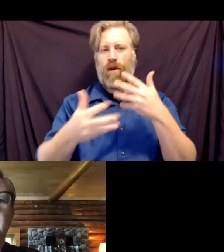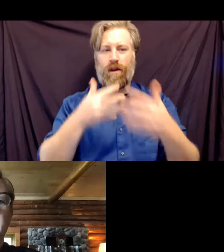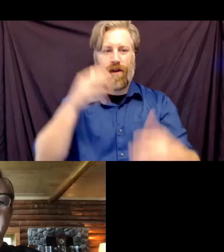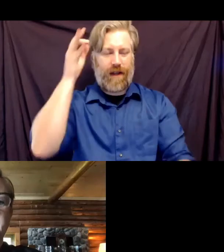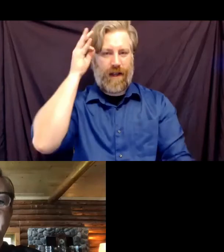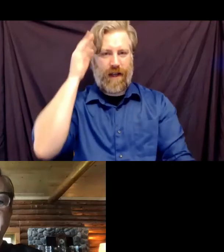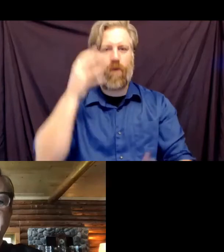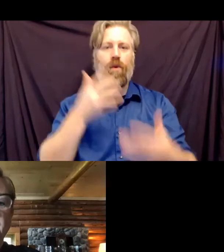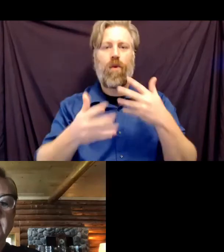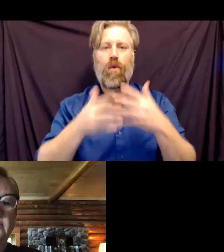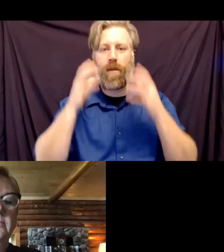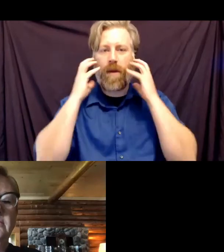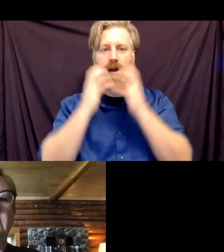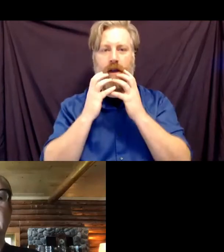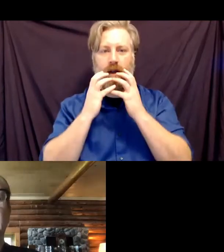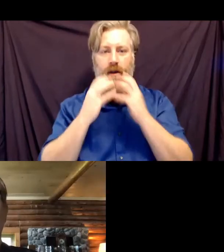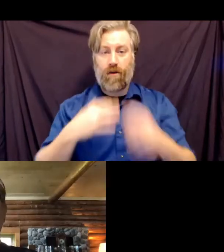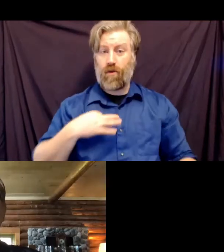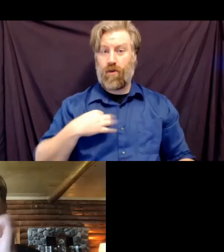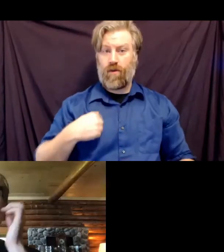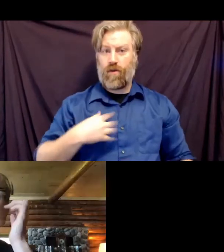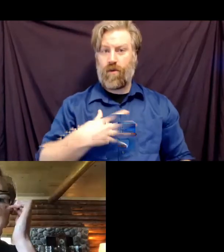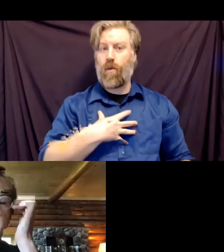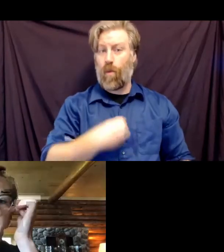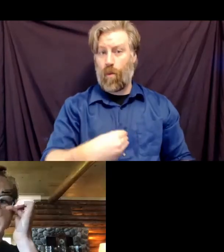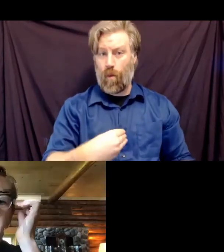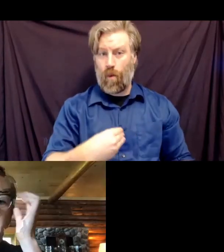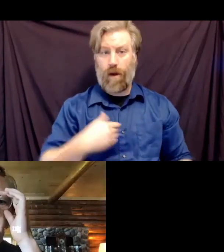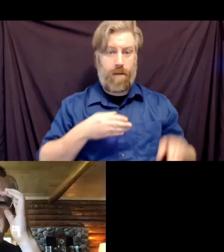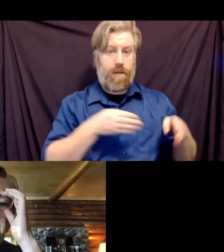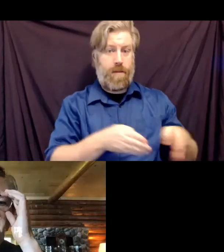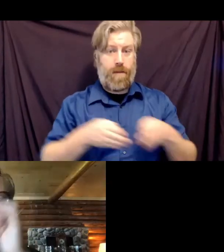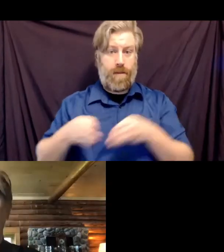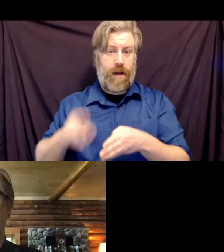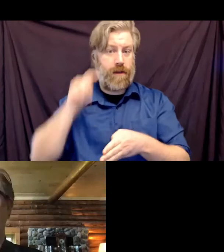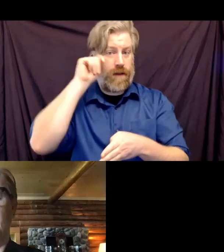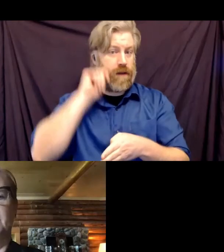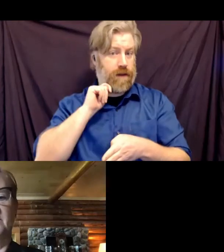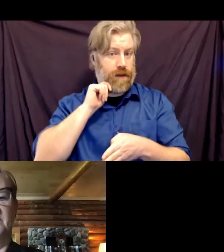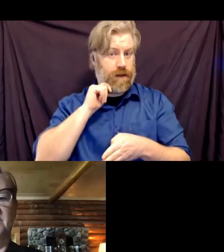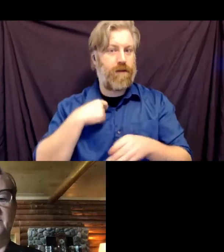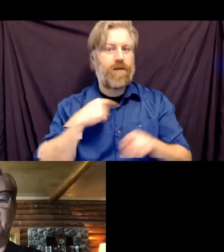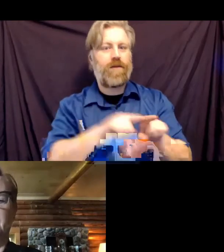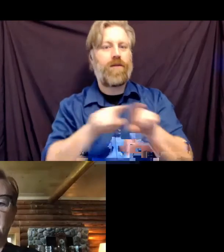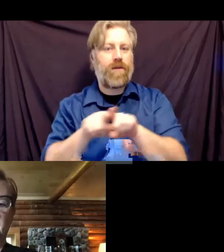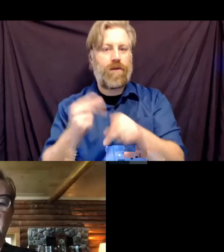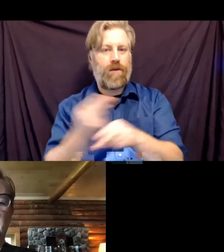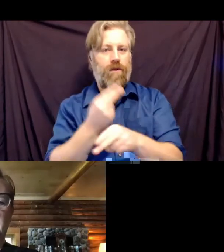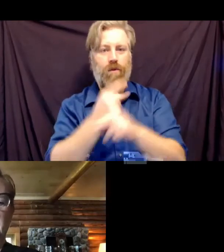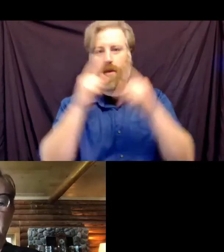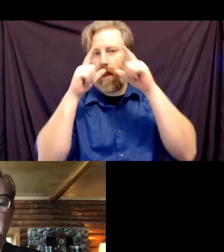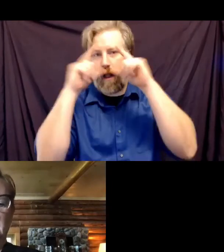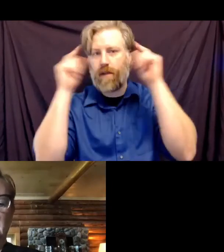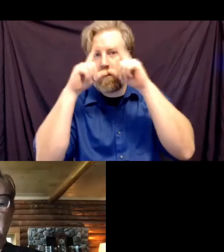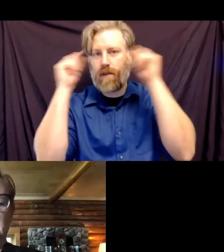beard. I'm wearing a white shirt and tan pants. And I also wear glasses